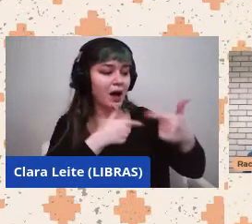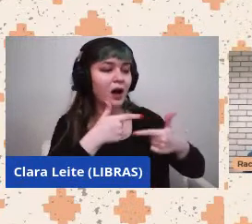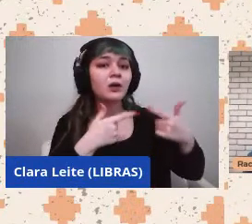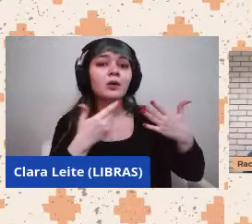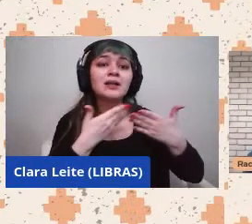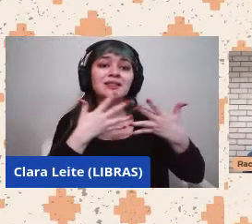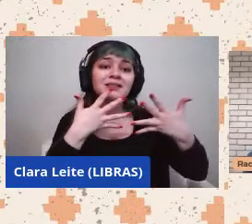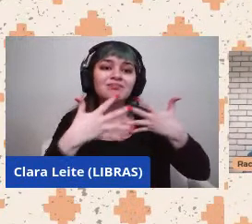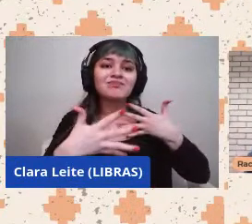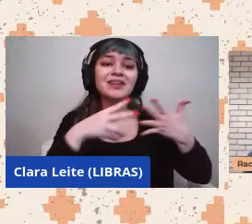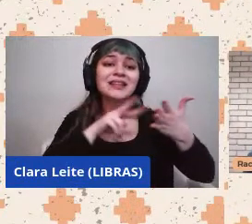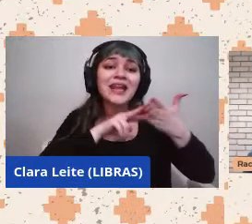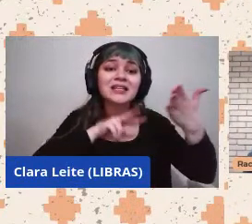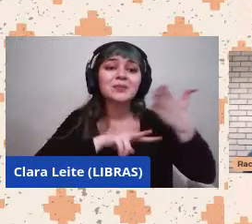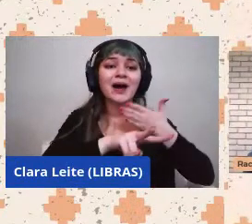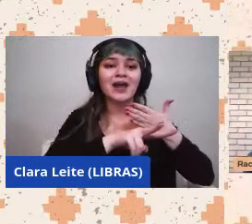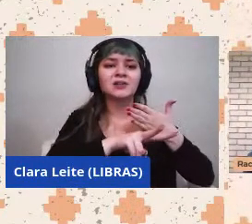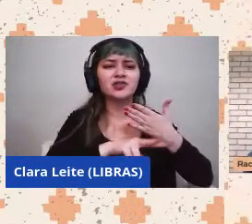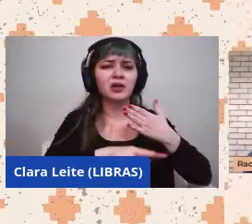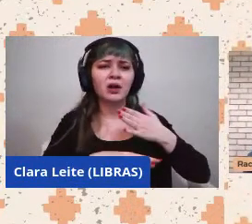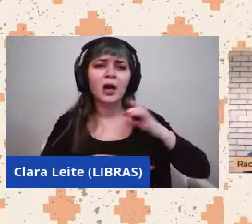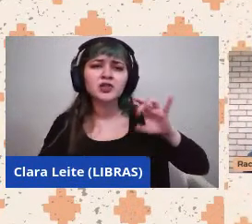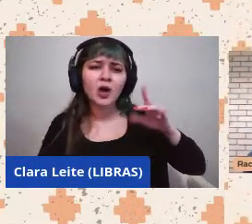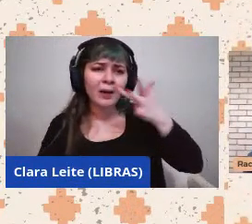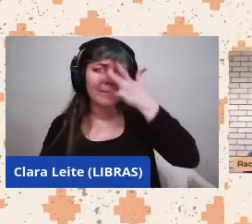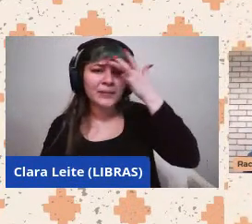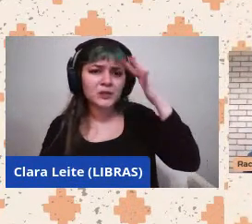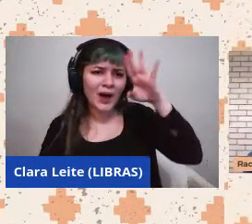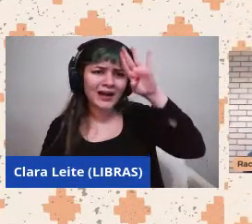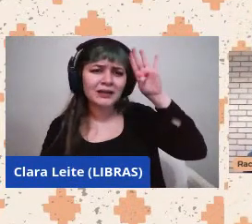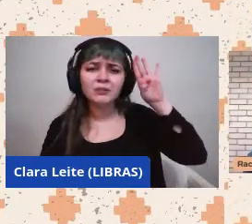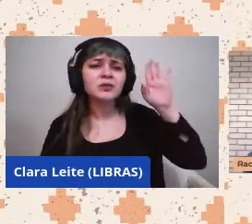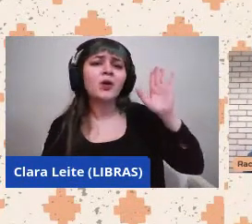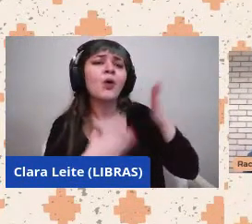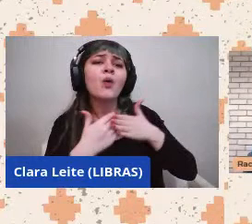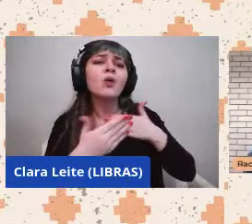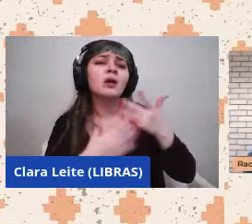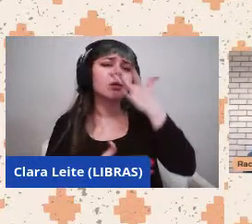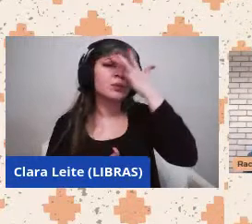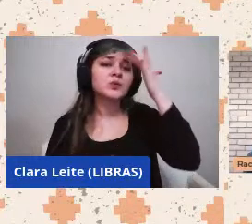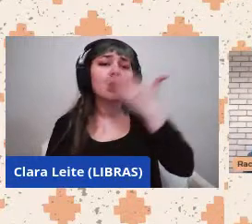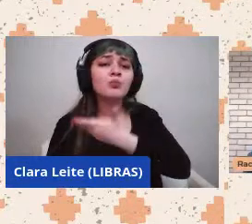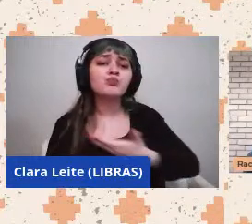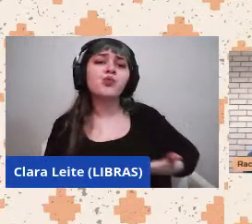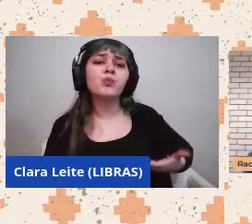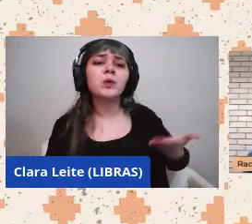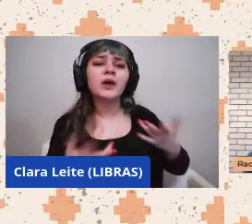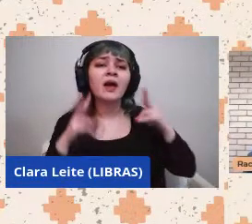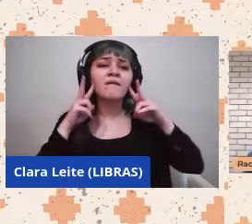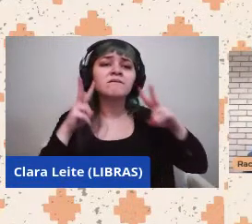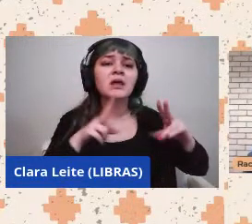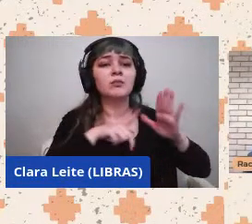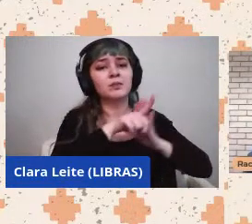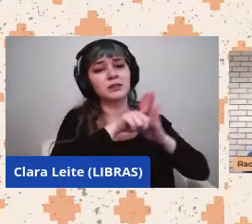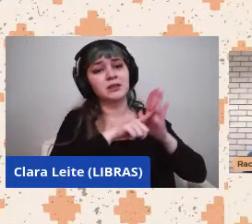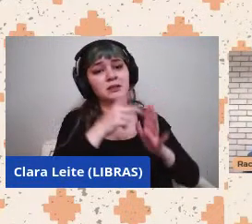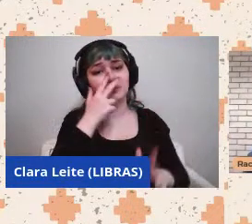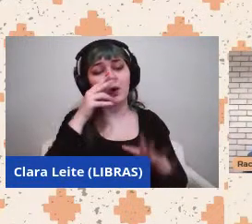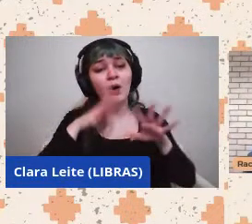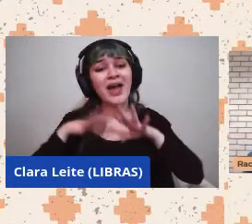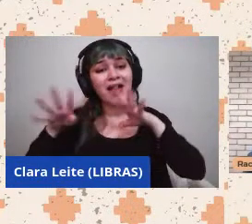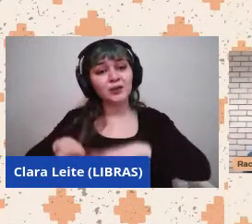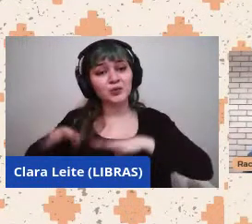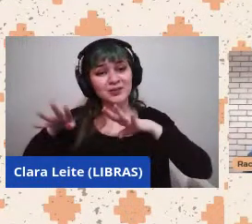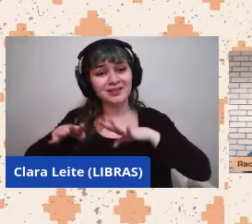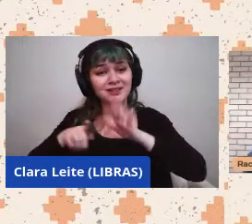not just to other academics, but to any member of the public who wants to look at our research. And so in the UK, educational